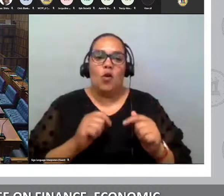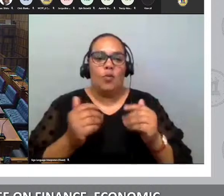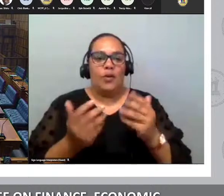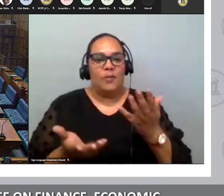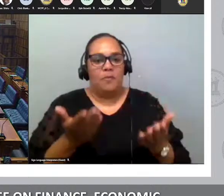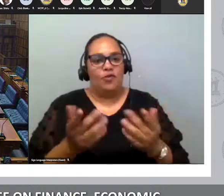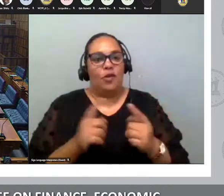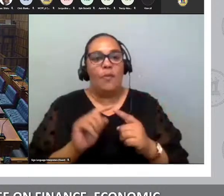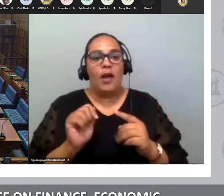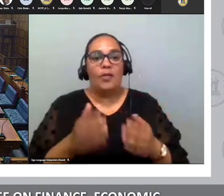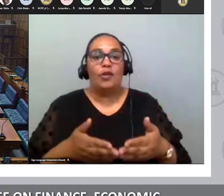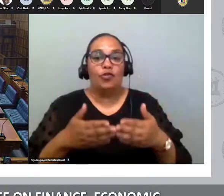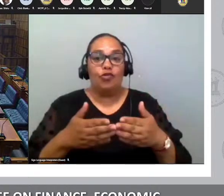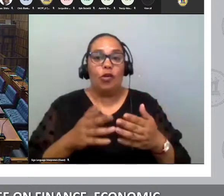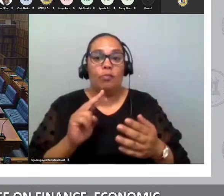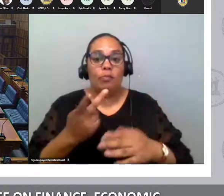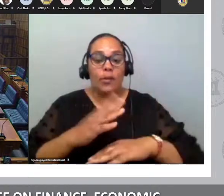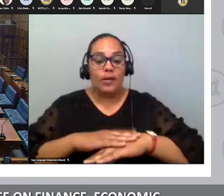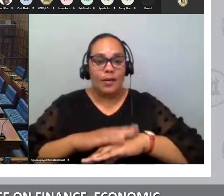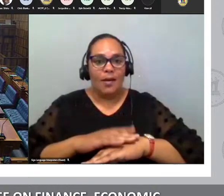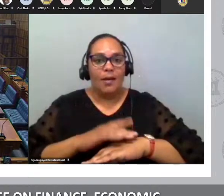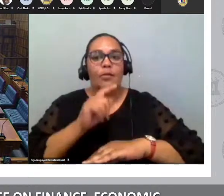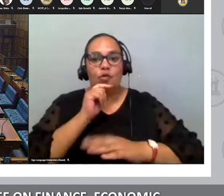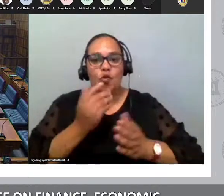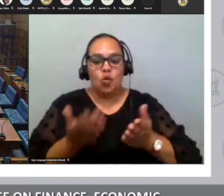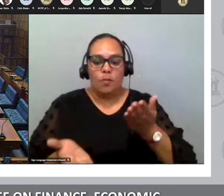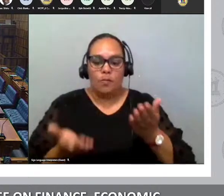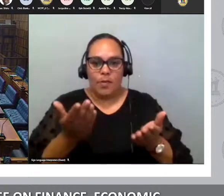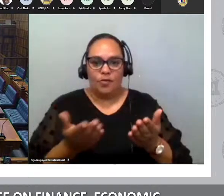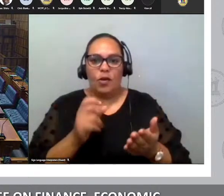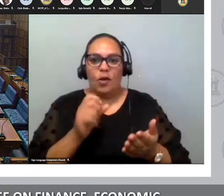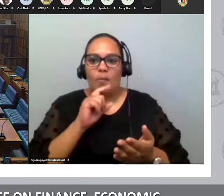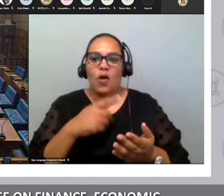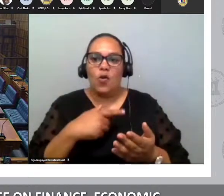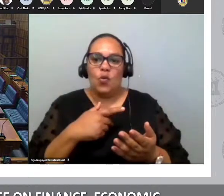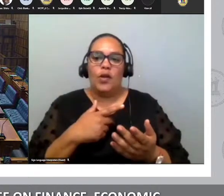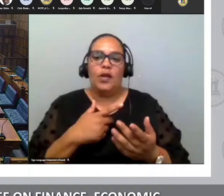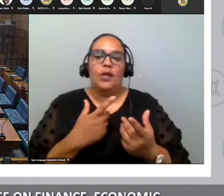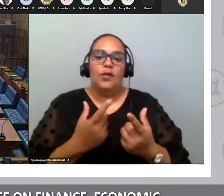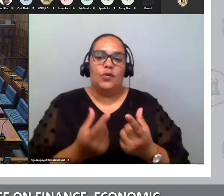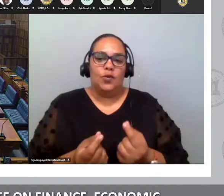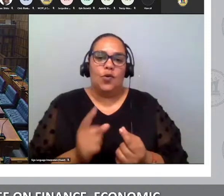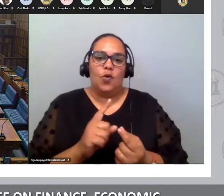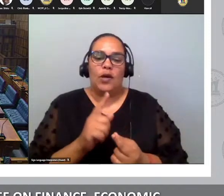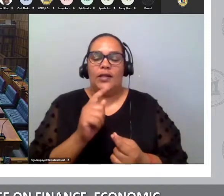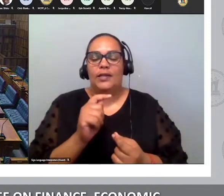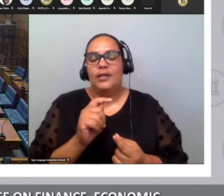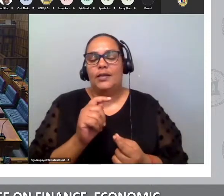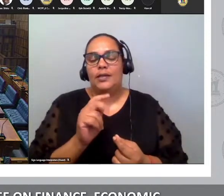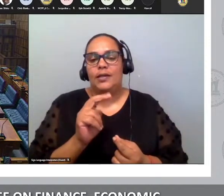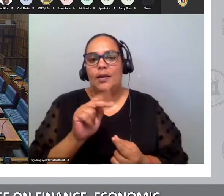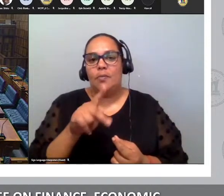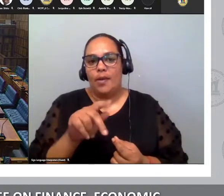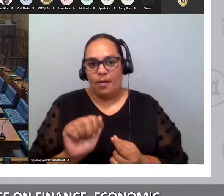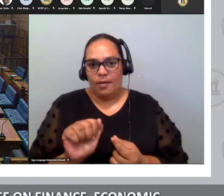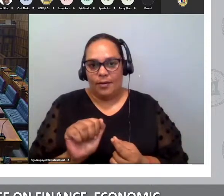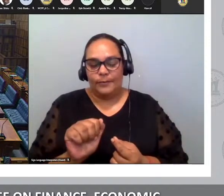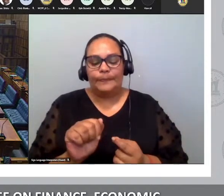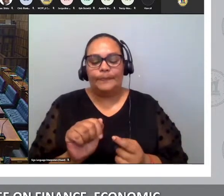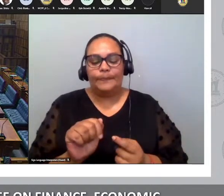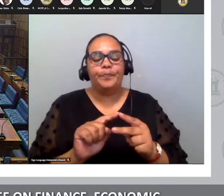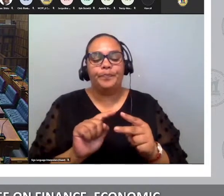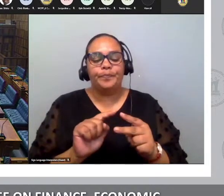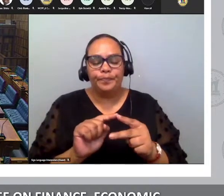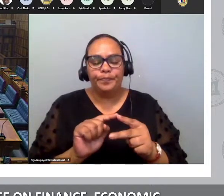but the ship turnaround time is a measure that we um measure as tnpa um